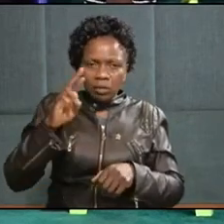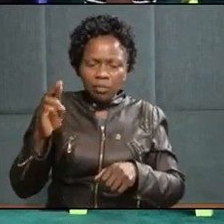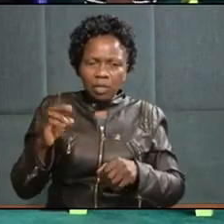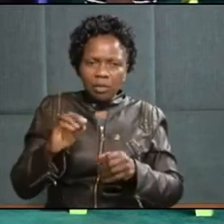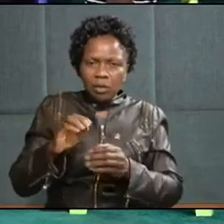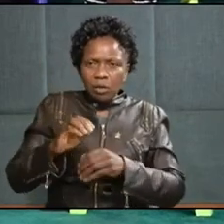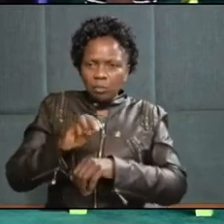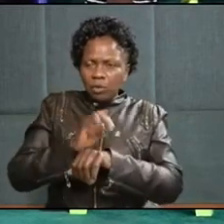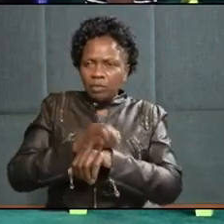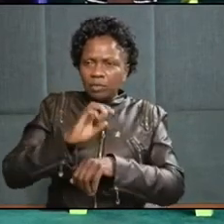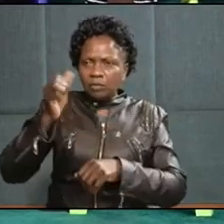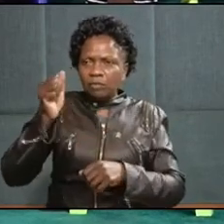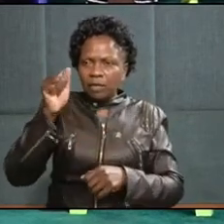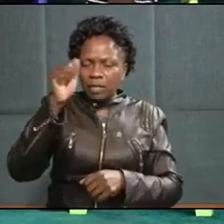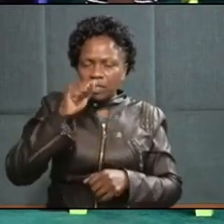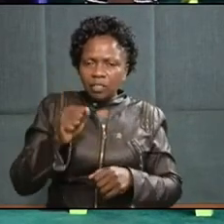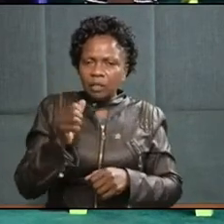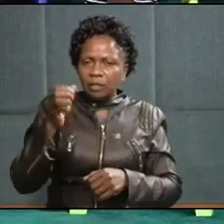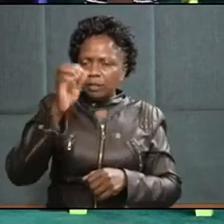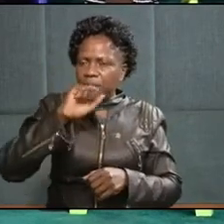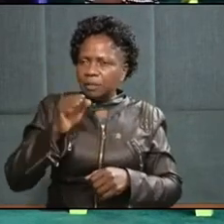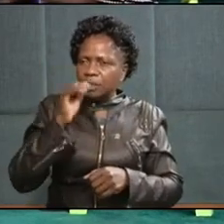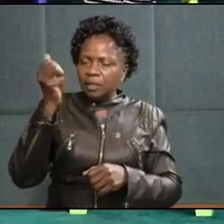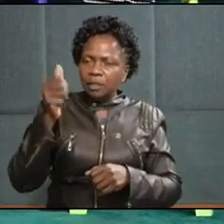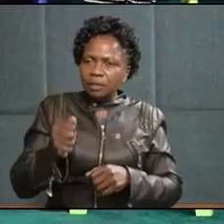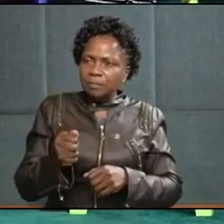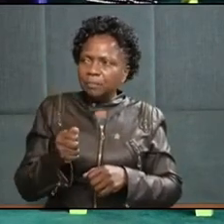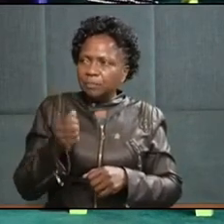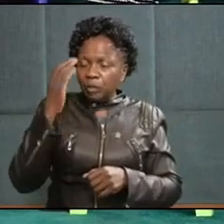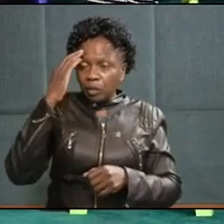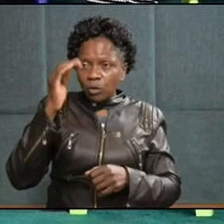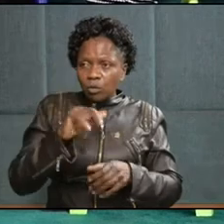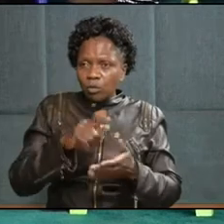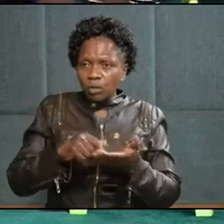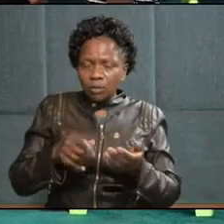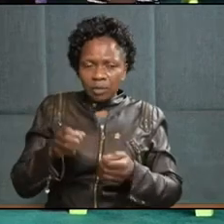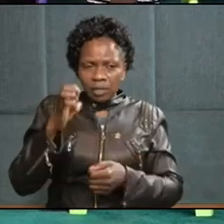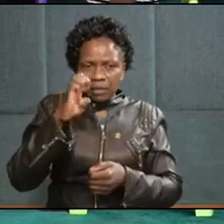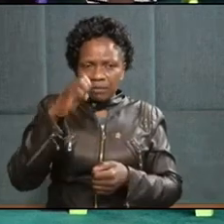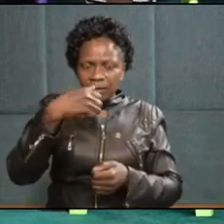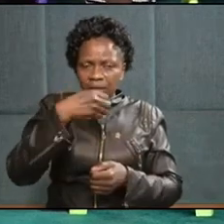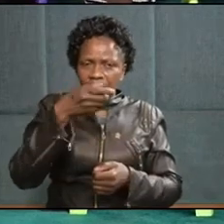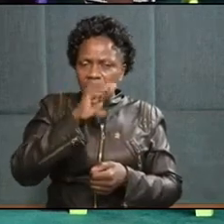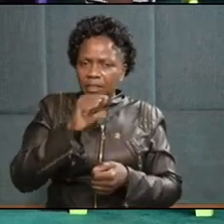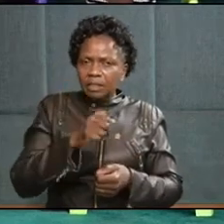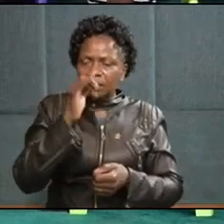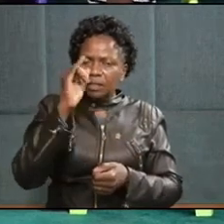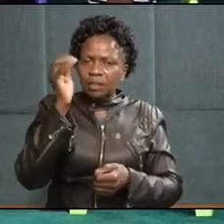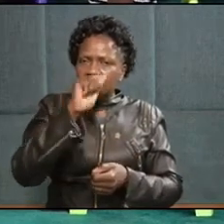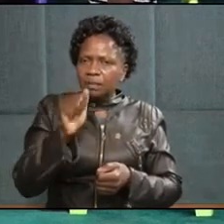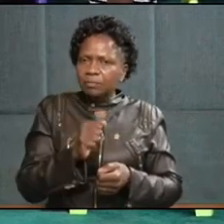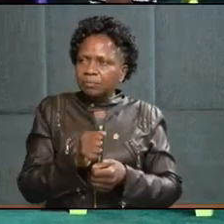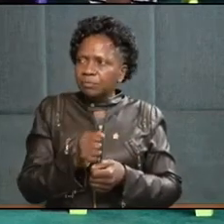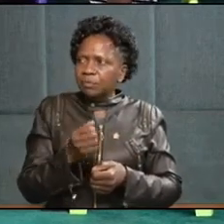in the Roman province of Asia. What do we know about Ephesus? Yes, Lucinda? It had a population over